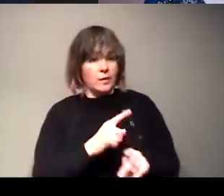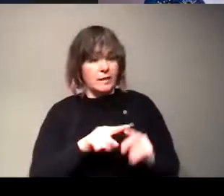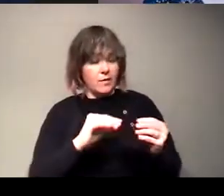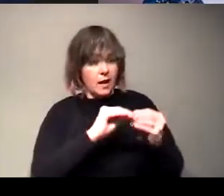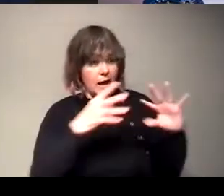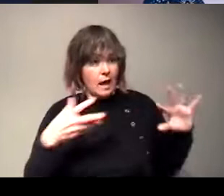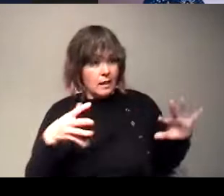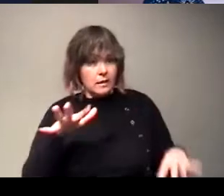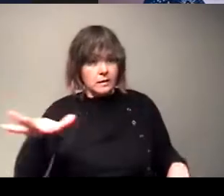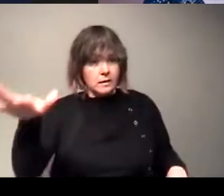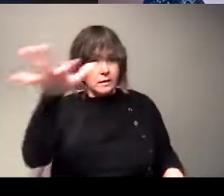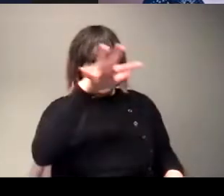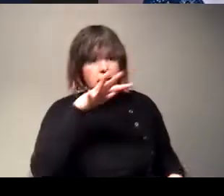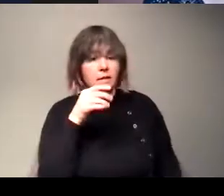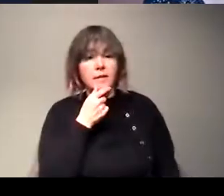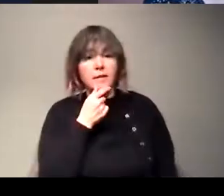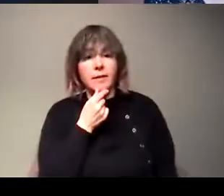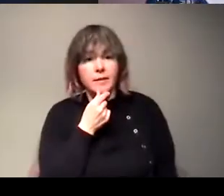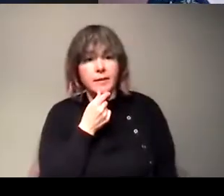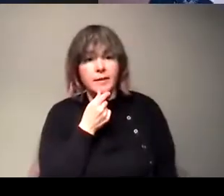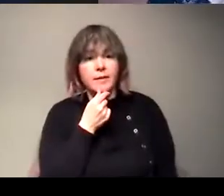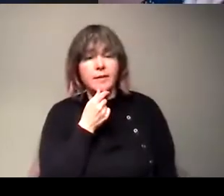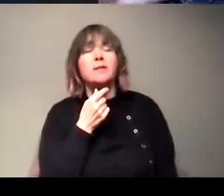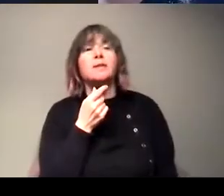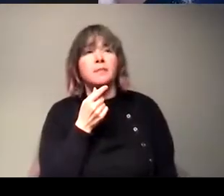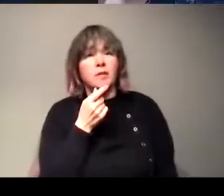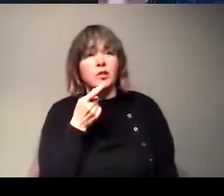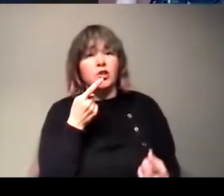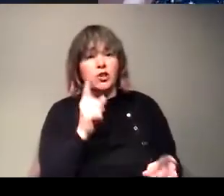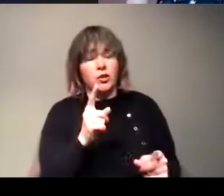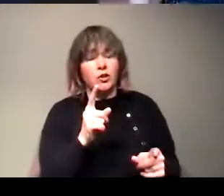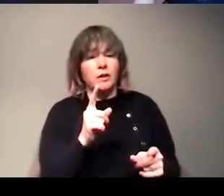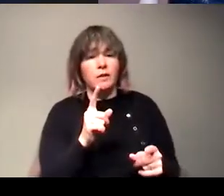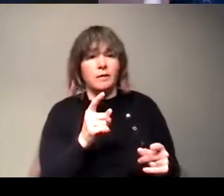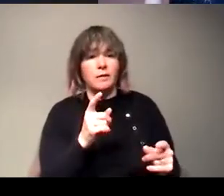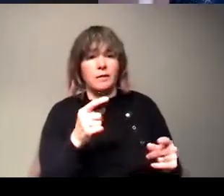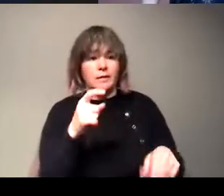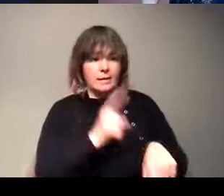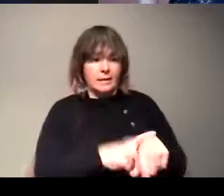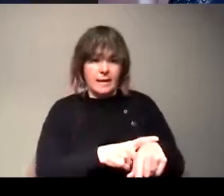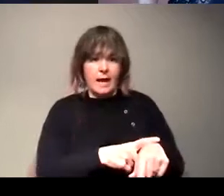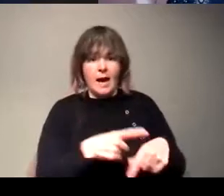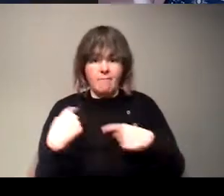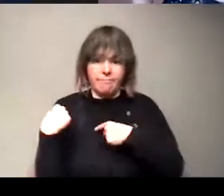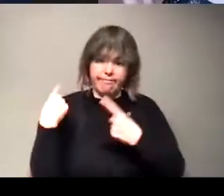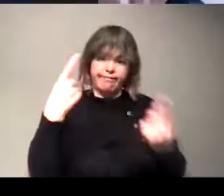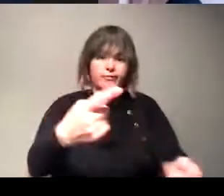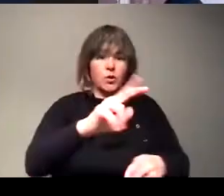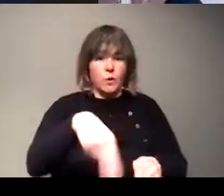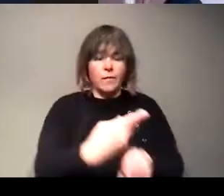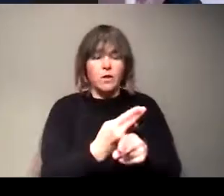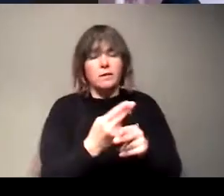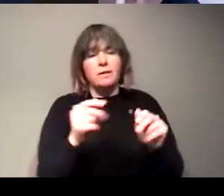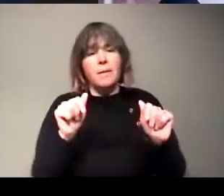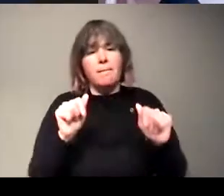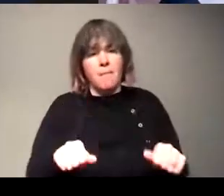galaxy, I think that at some point during the entire time existence of the universe, it is likely that there